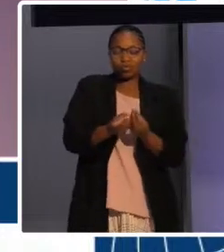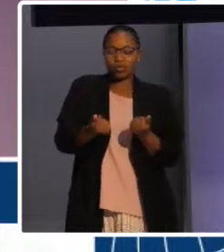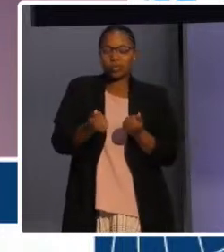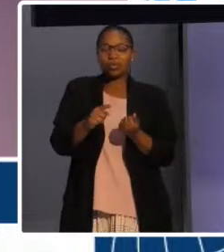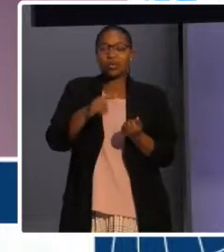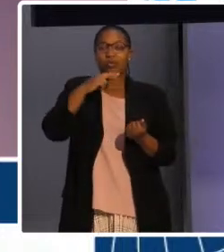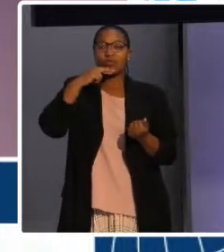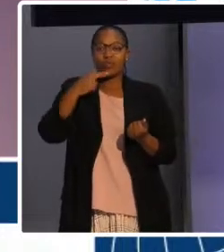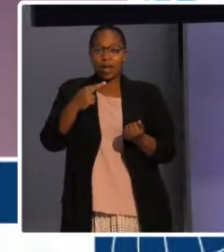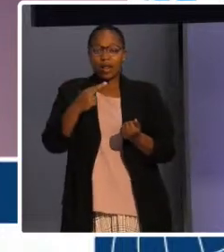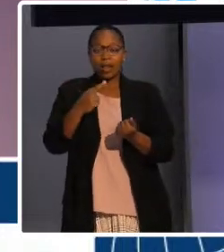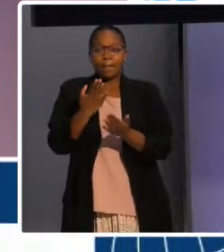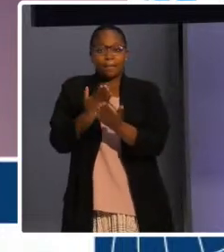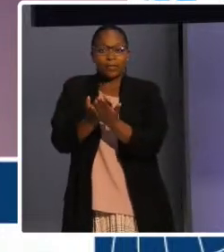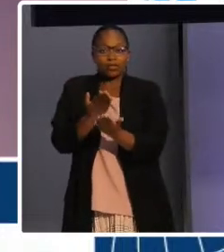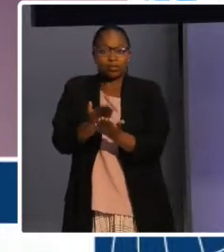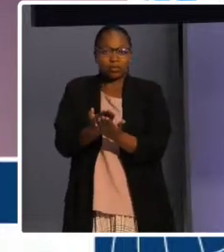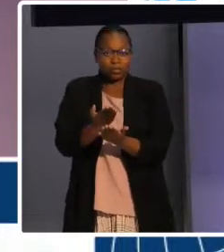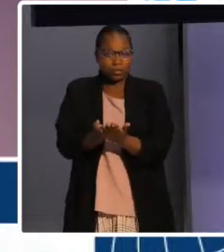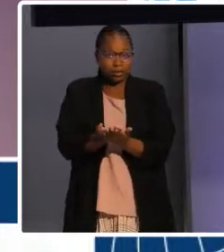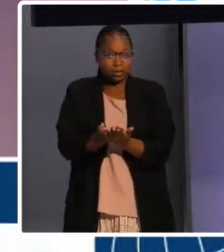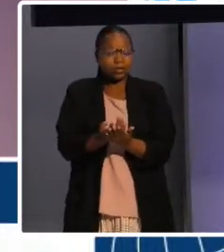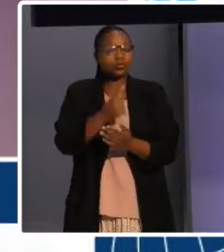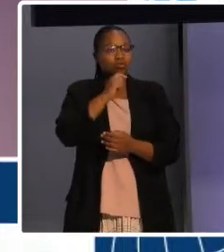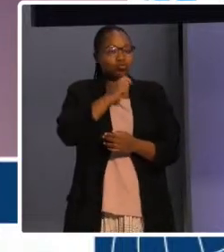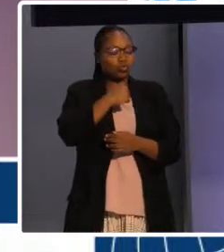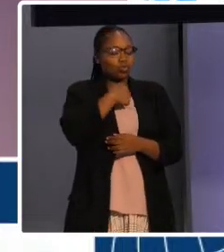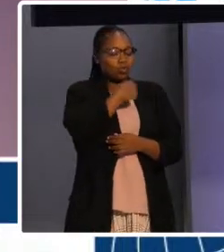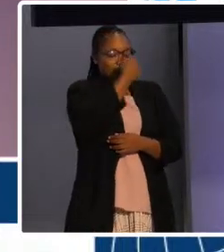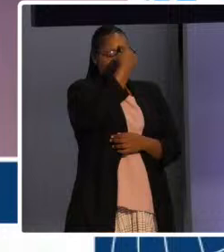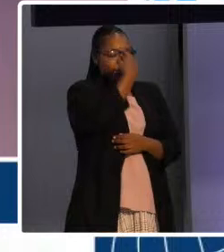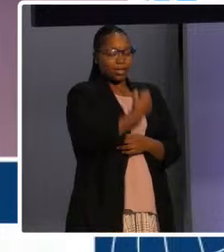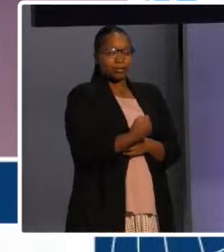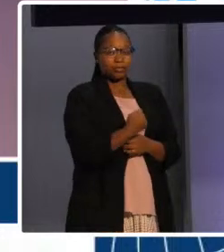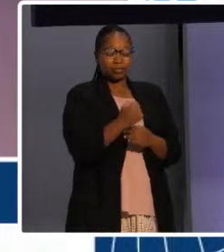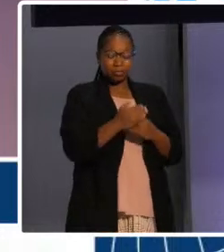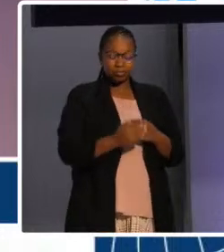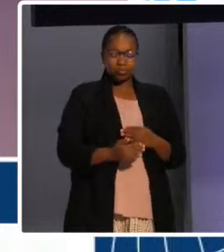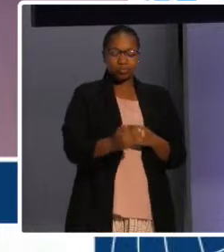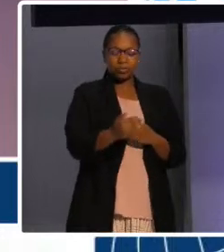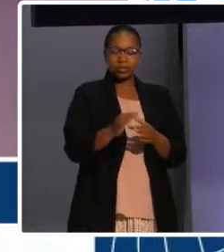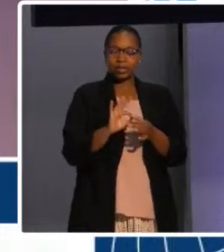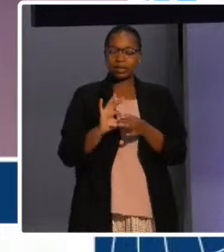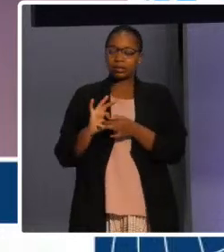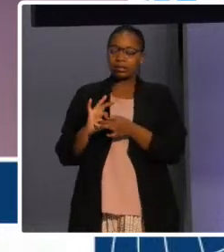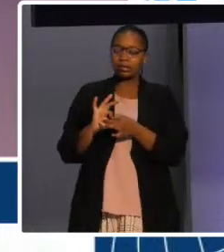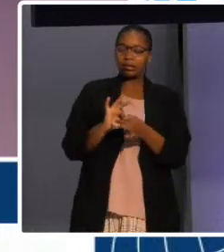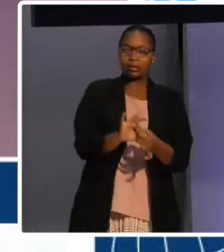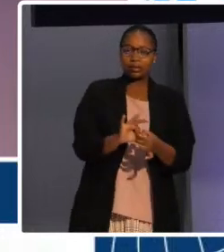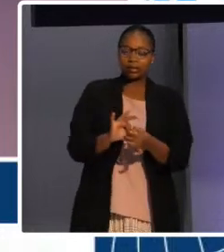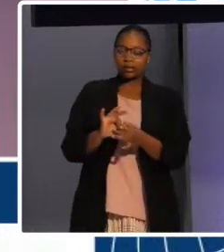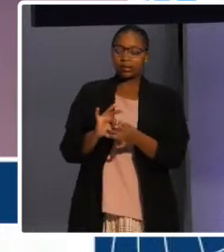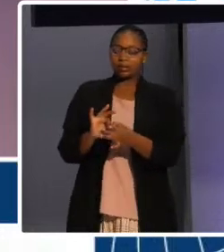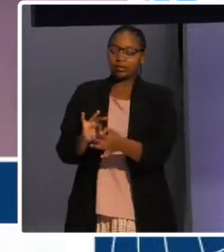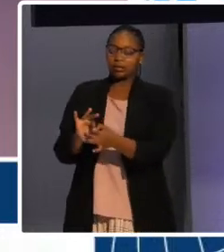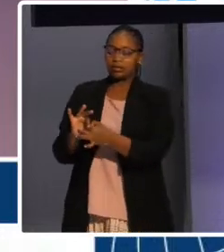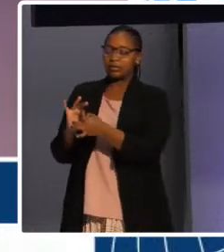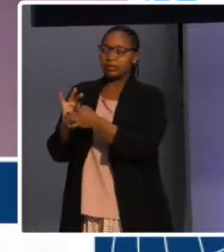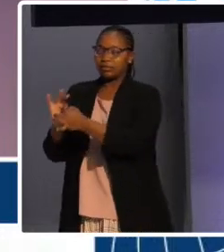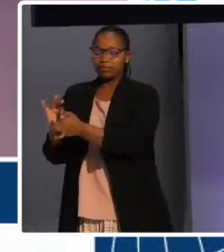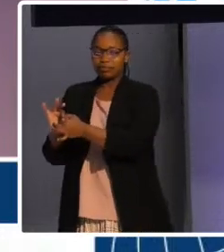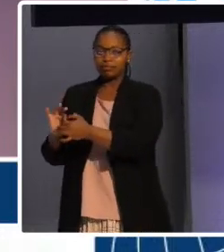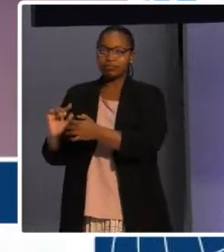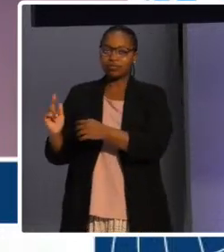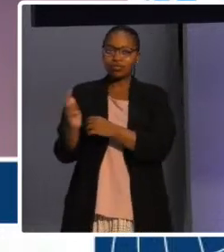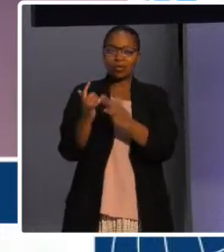is my fervent belief that the commitment of all the key stakeholders,